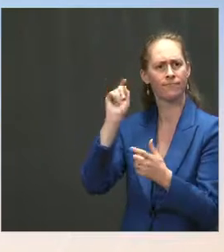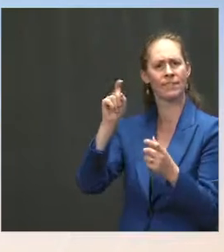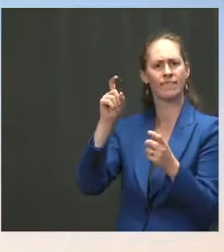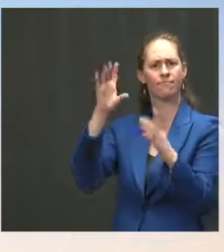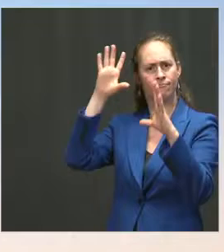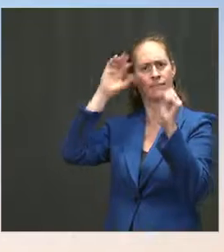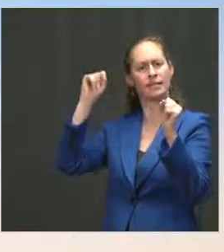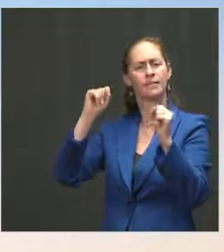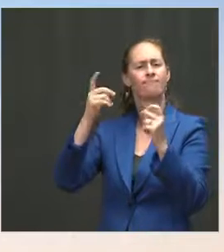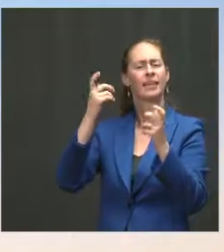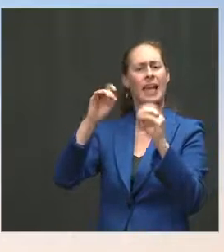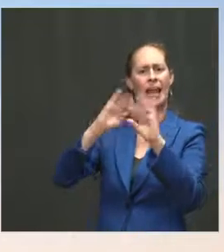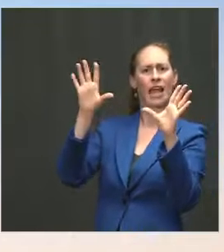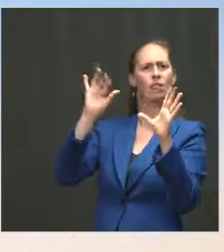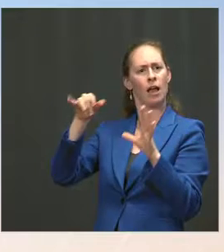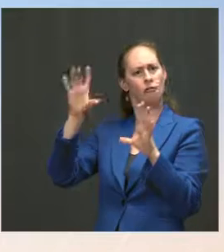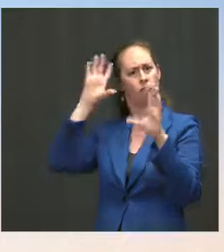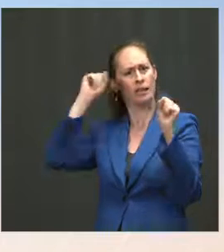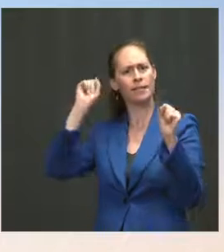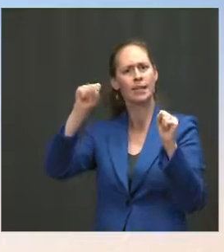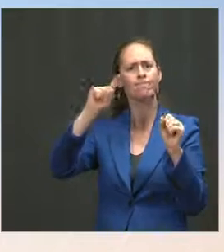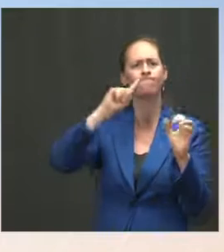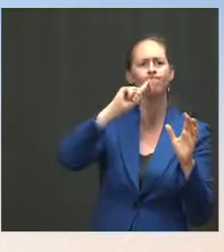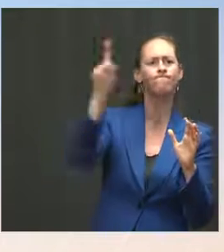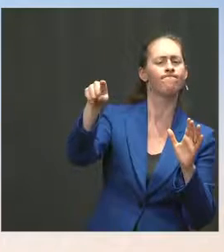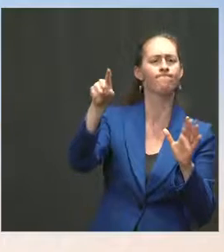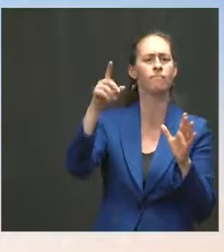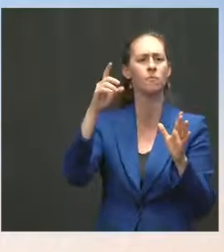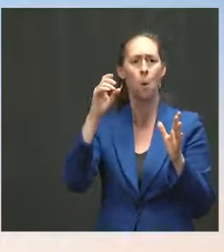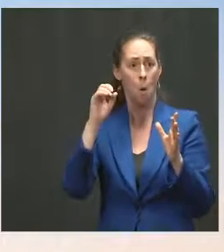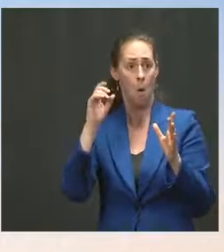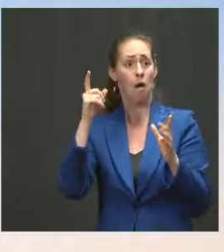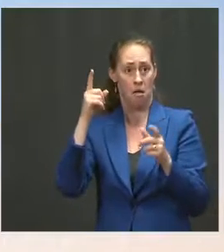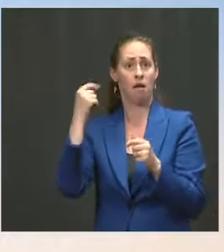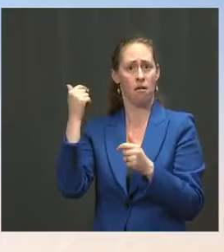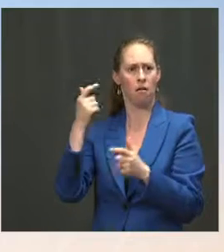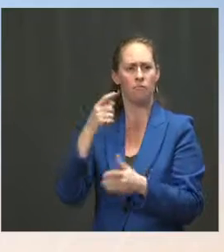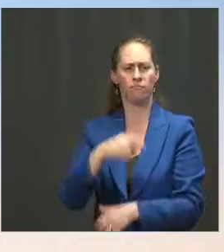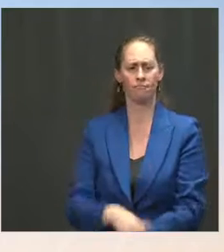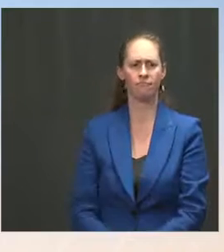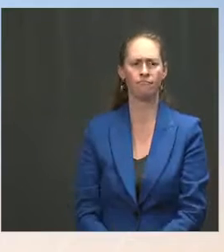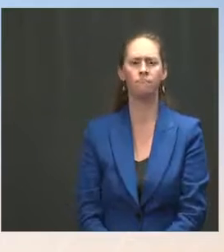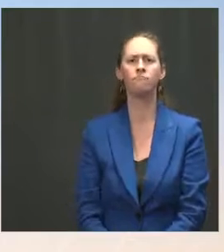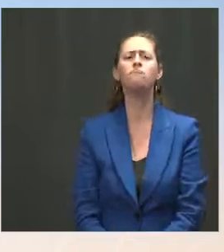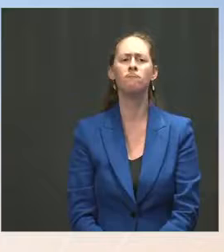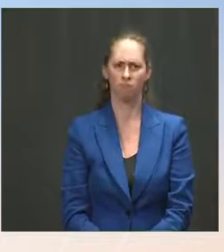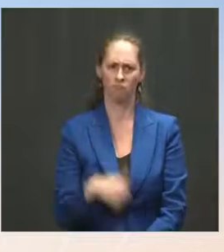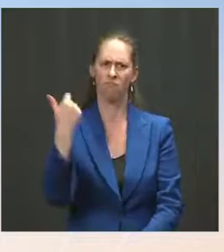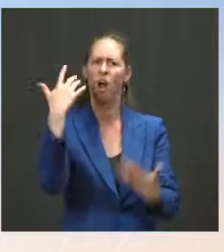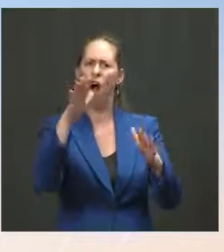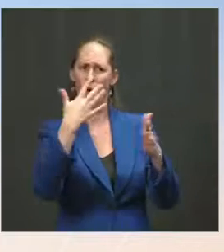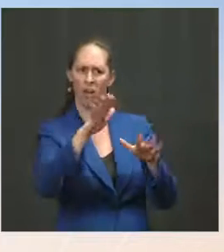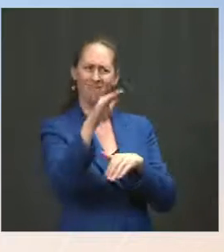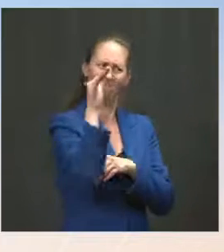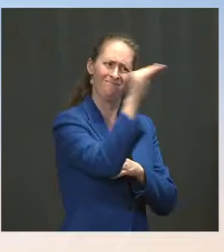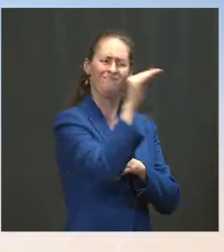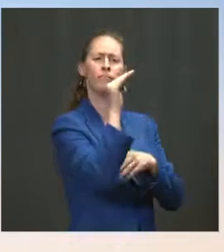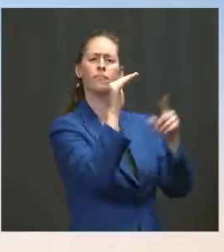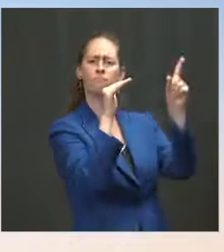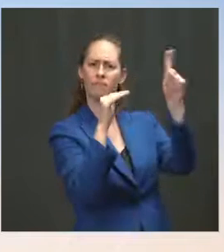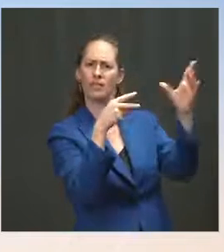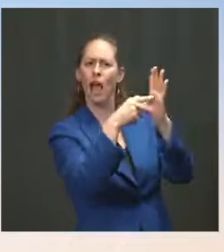be publicly or privately. He is and- directing Syria to release Austin Tice, and we are using, and he has asked his government to use every